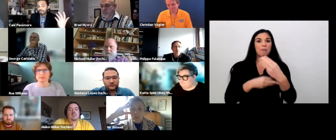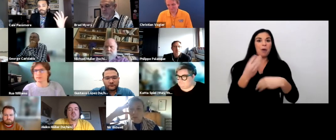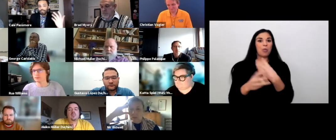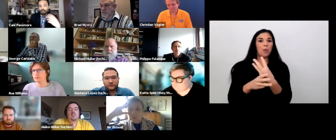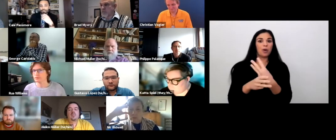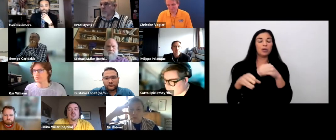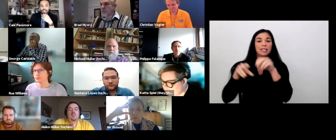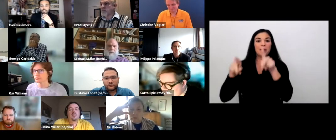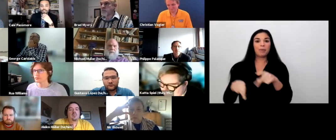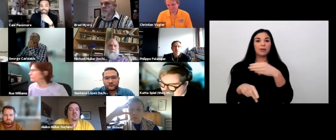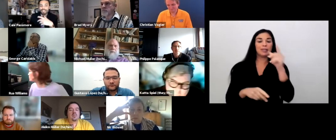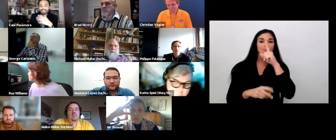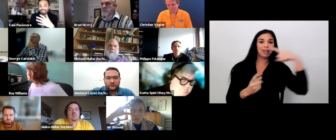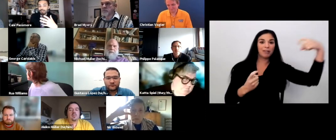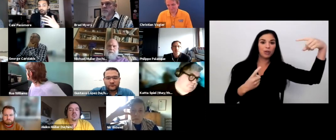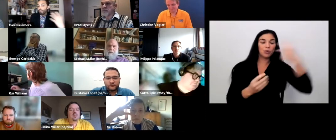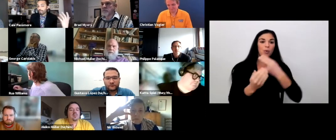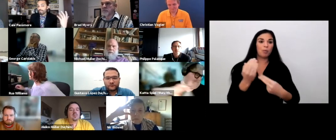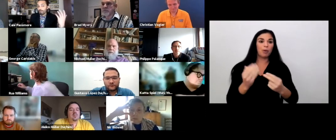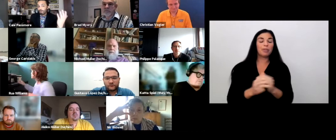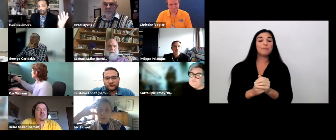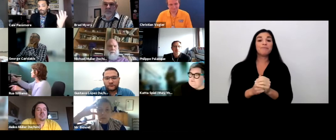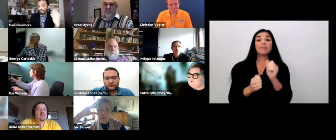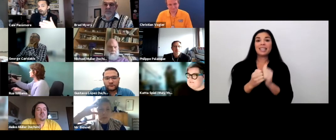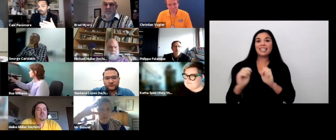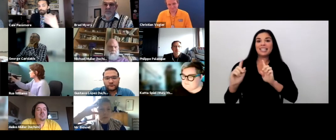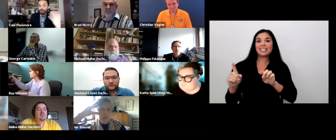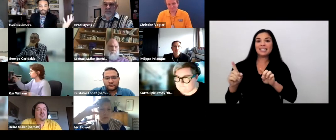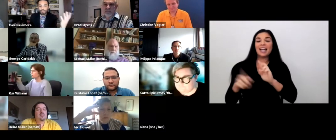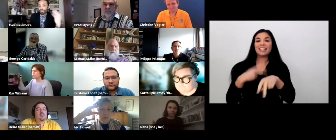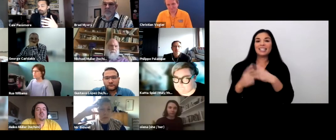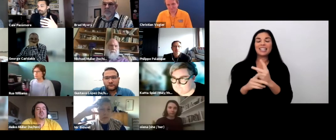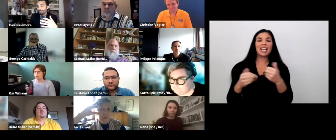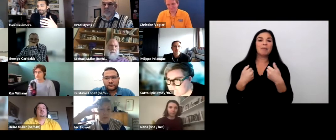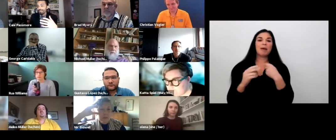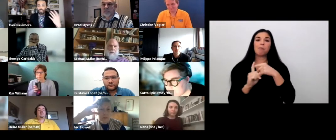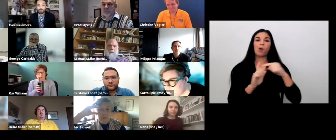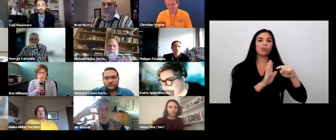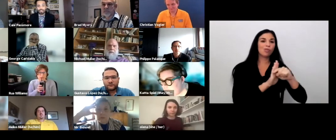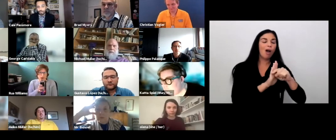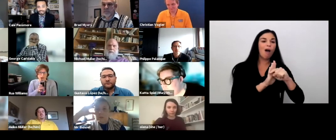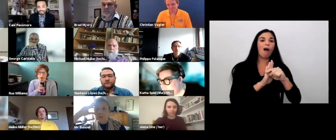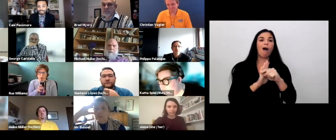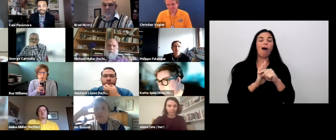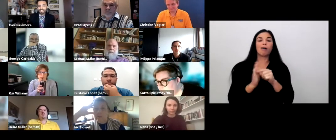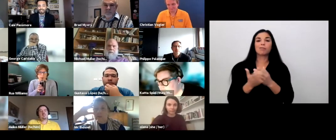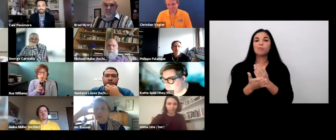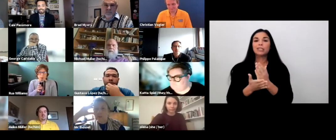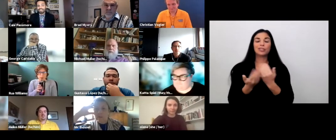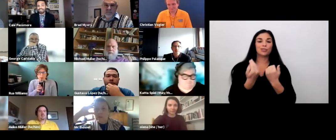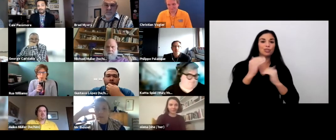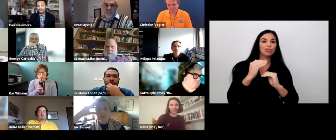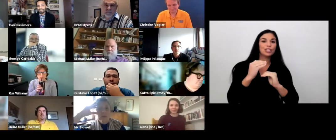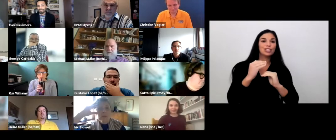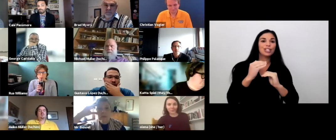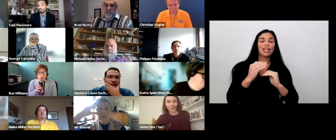this further. Each attendance type offers its own pros and cons, permissions, restrictions, and long-term consequences. Each